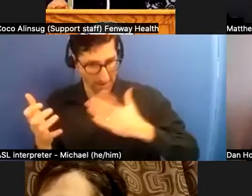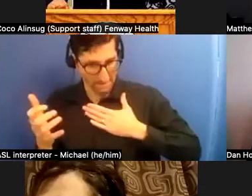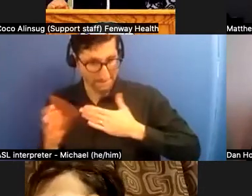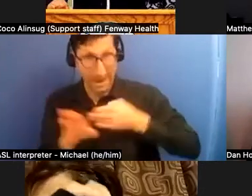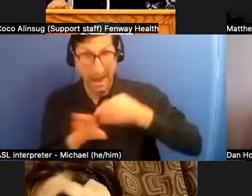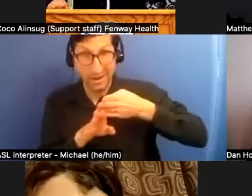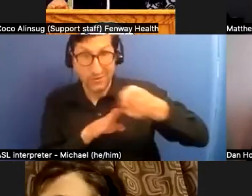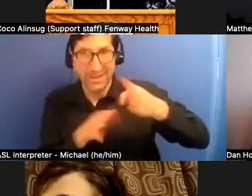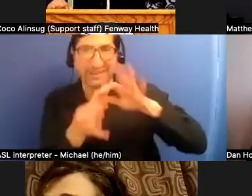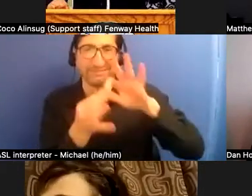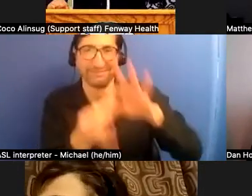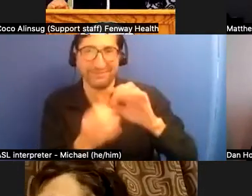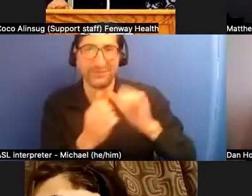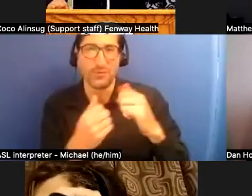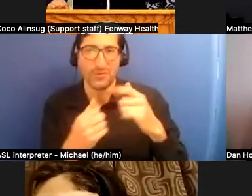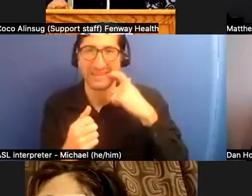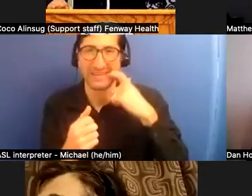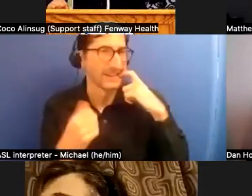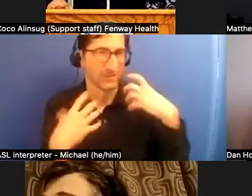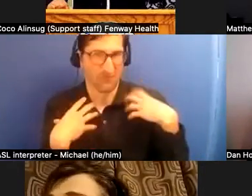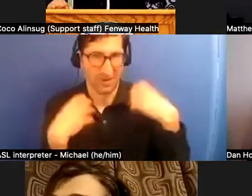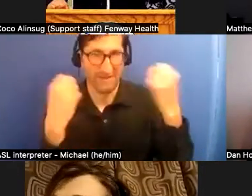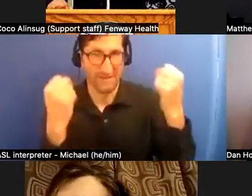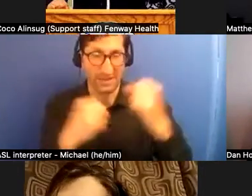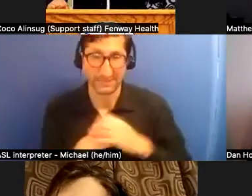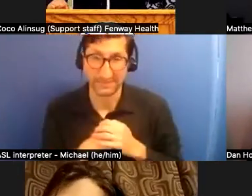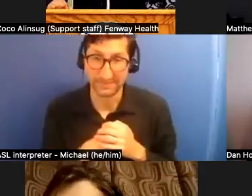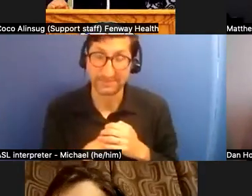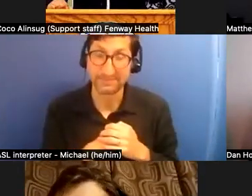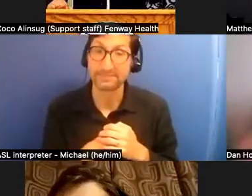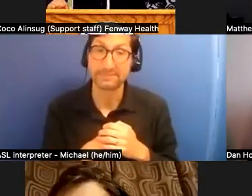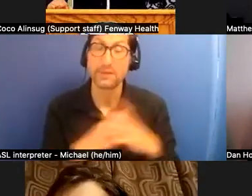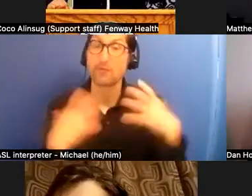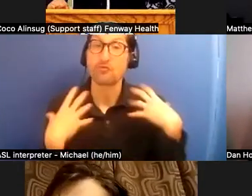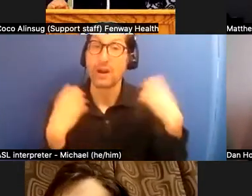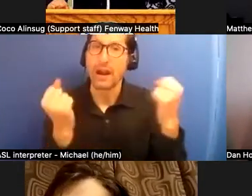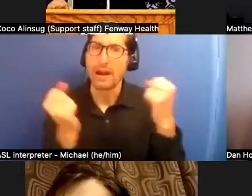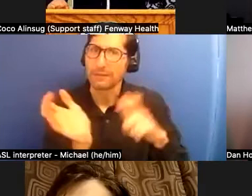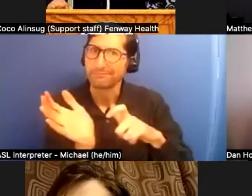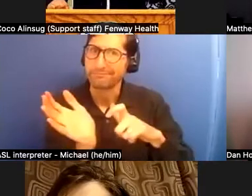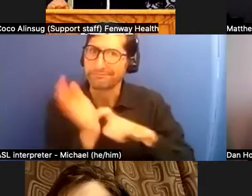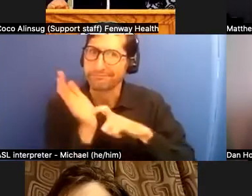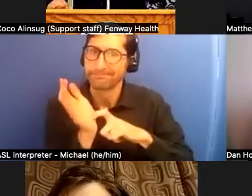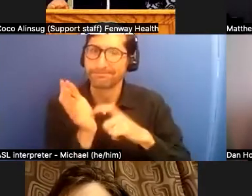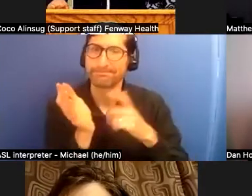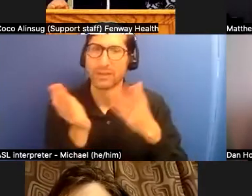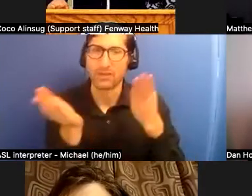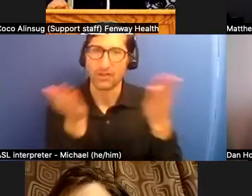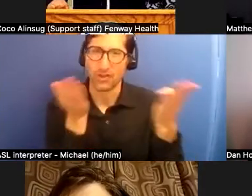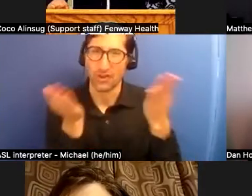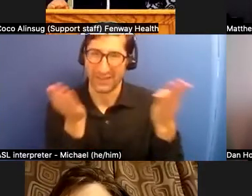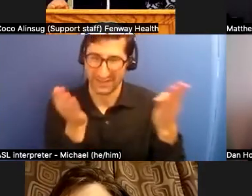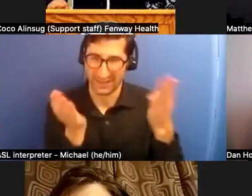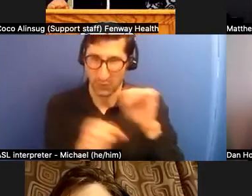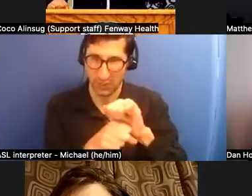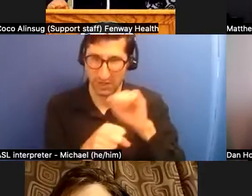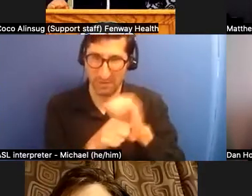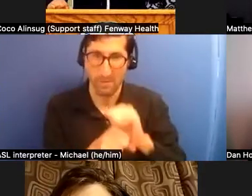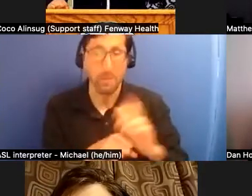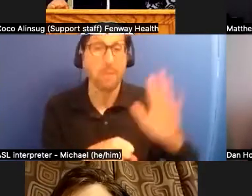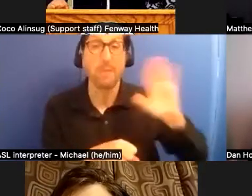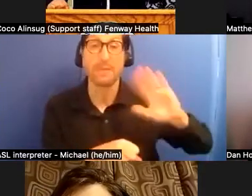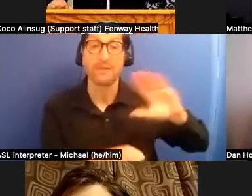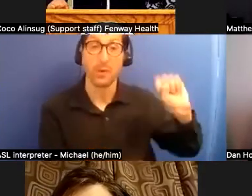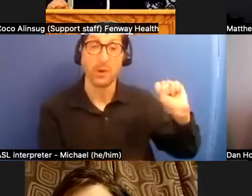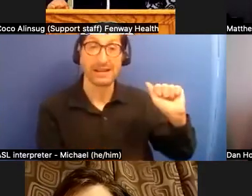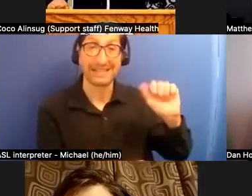career. Service work is an important part of recovery. And I was thinking about when Sam was speaking earlier,